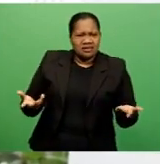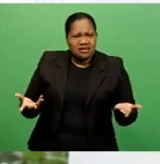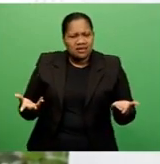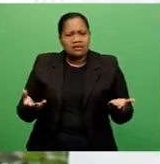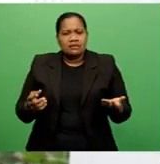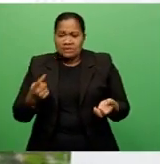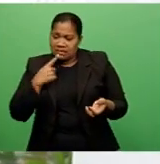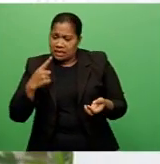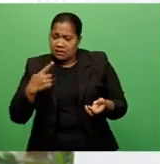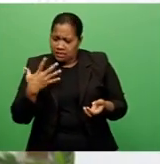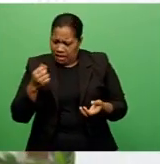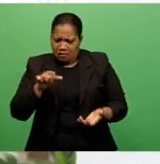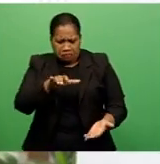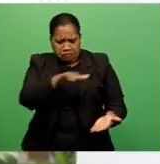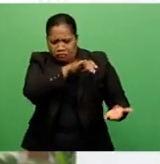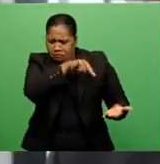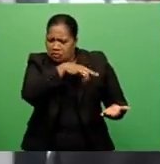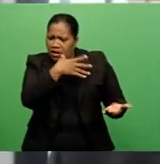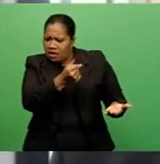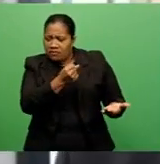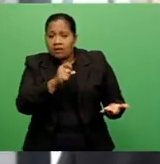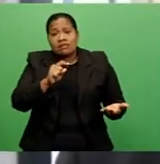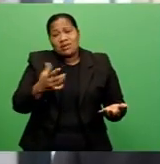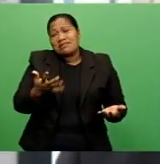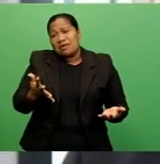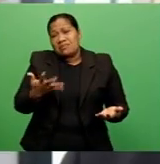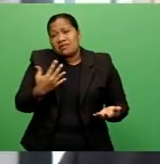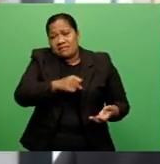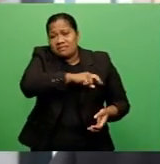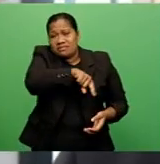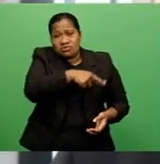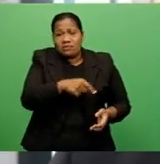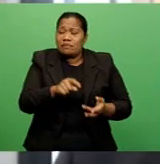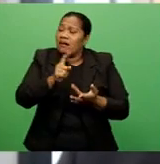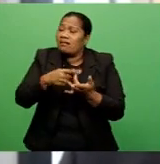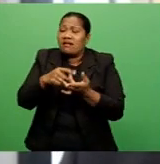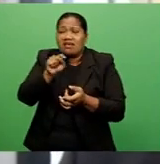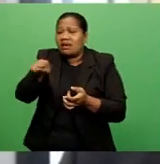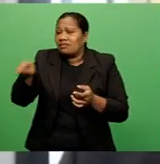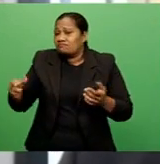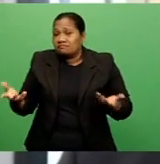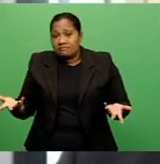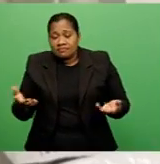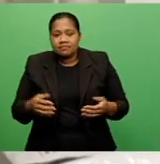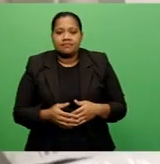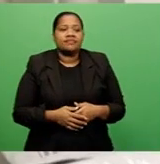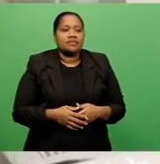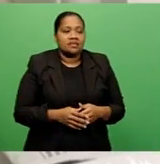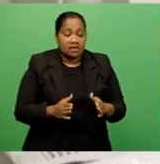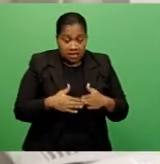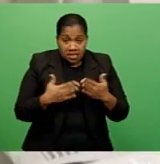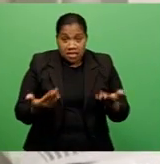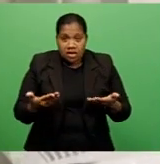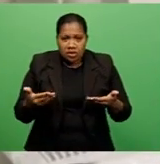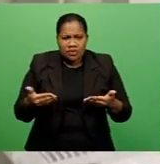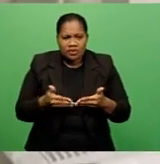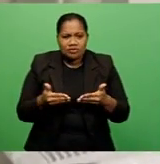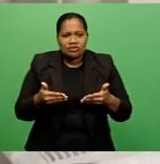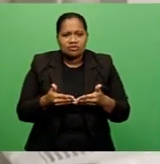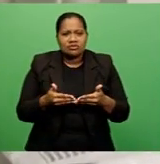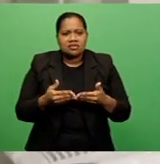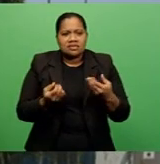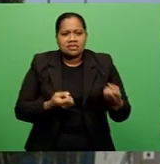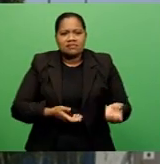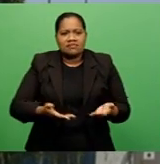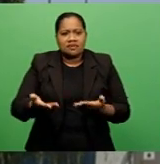stocks are available. The stocks may be available in Suva. And so how it works is there is a computer-based system that we are now introducing with the M-Supply, the ones that we